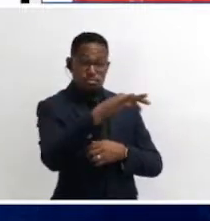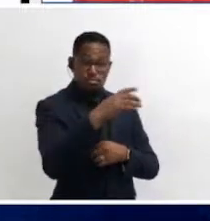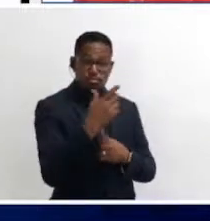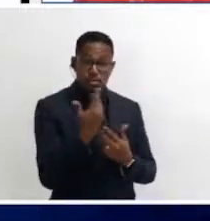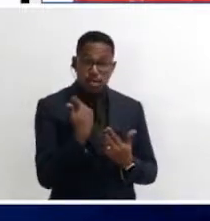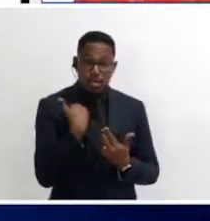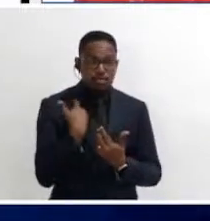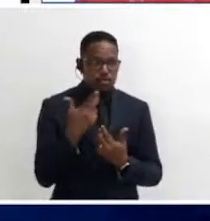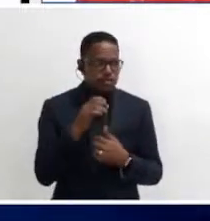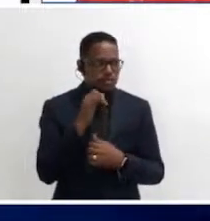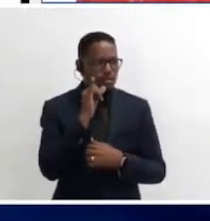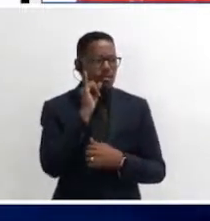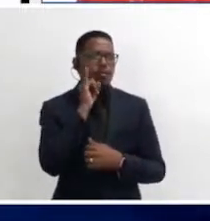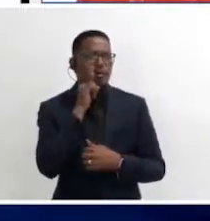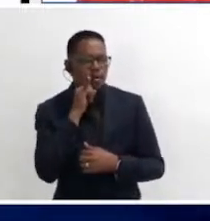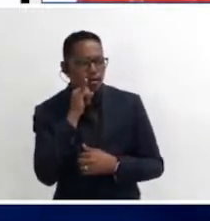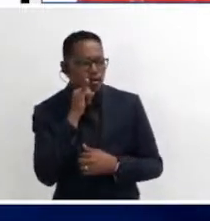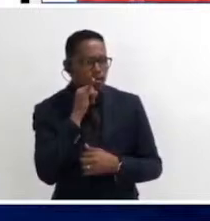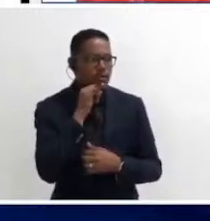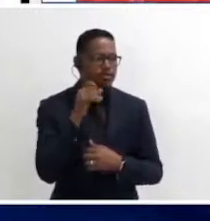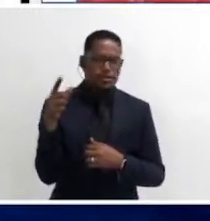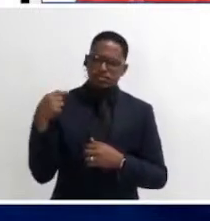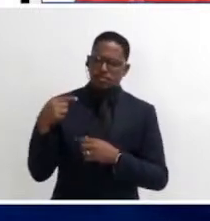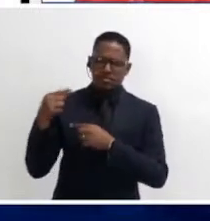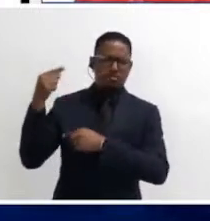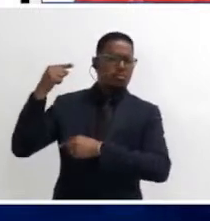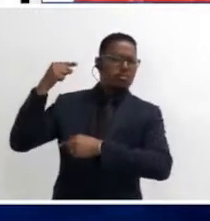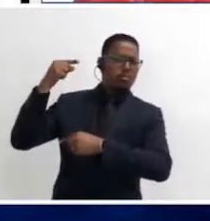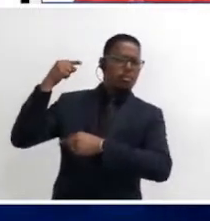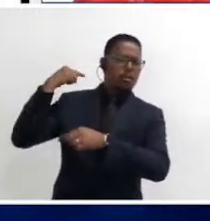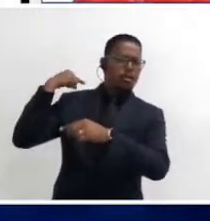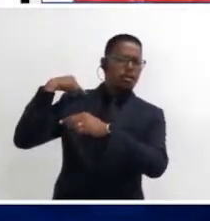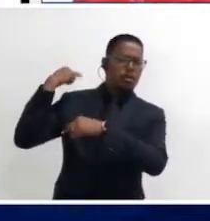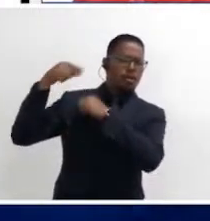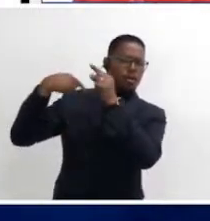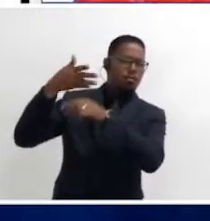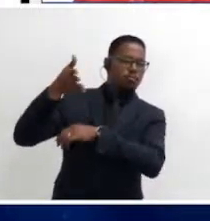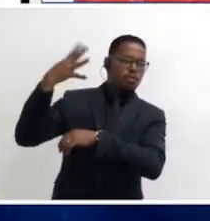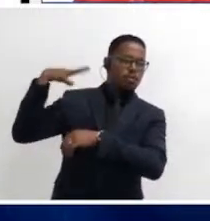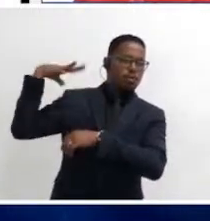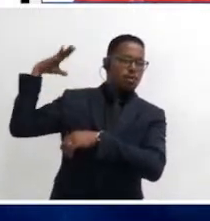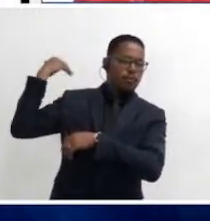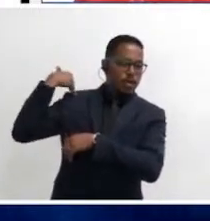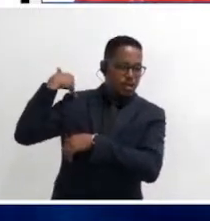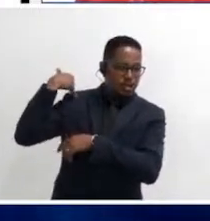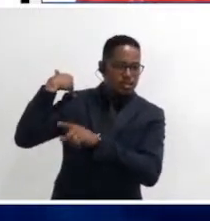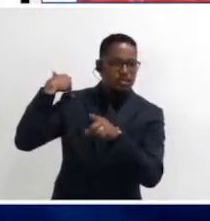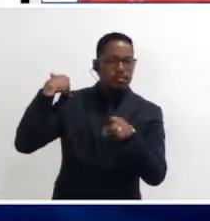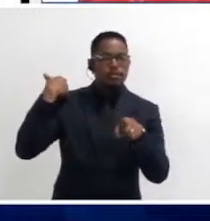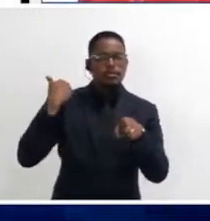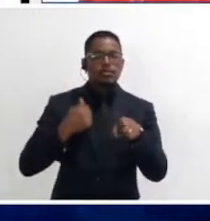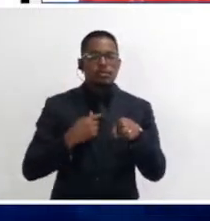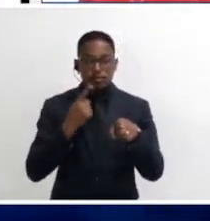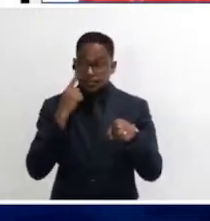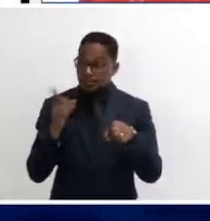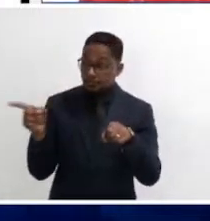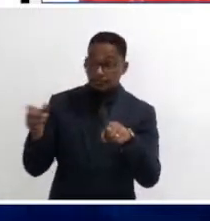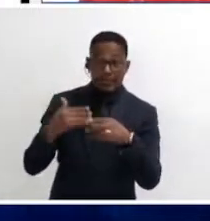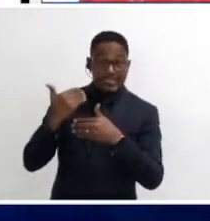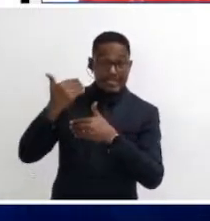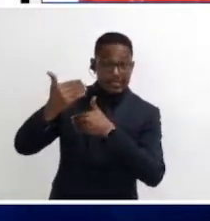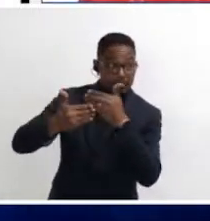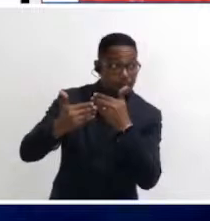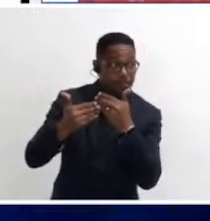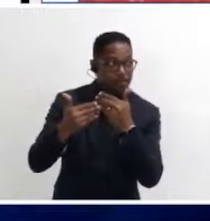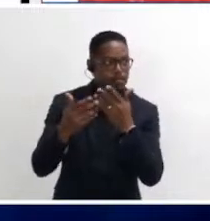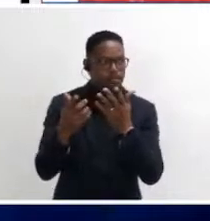couple generations ago. And what you're seeing there is, we call it the AP, but application processor, so kind